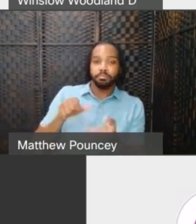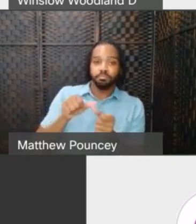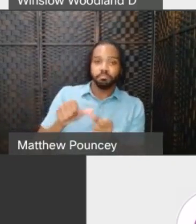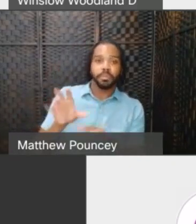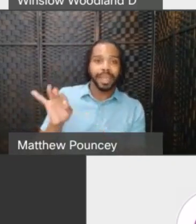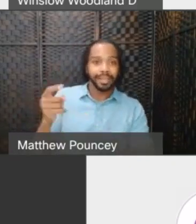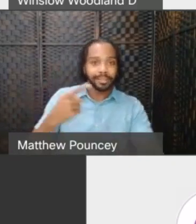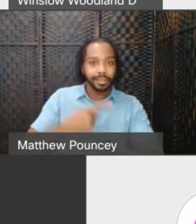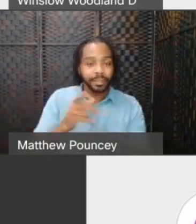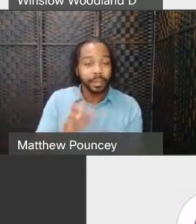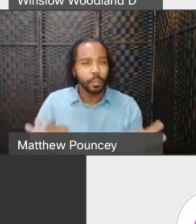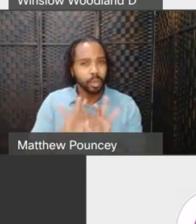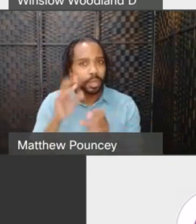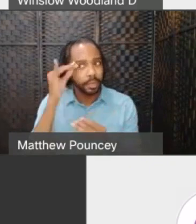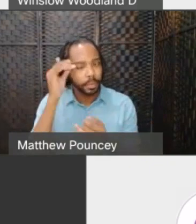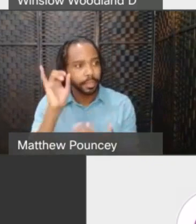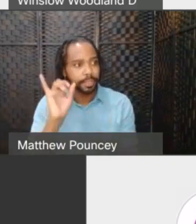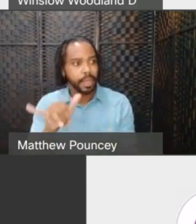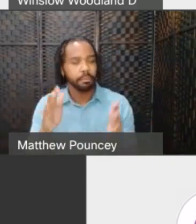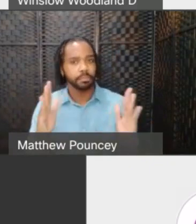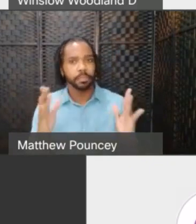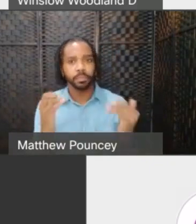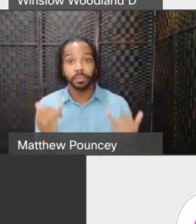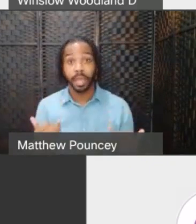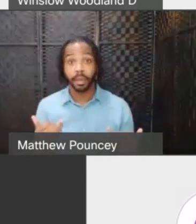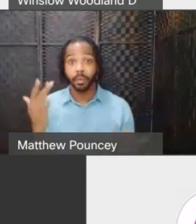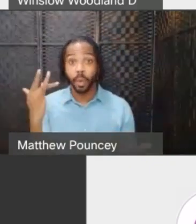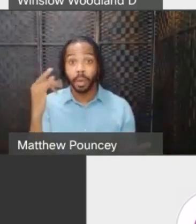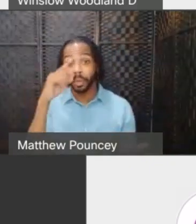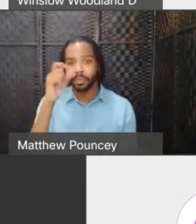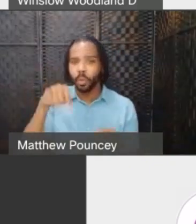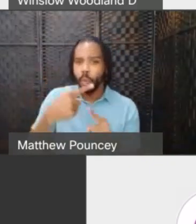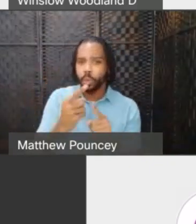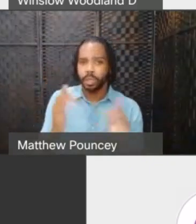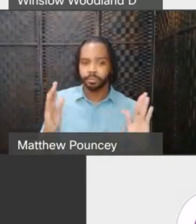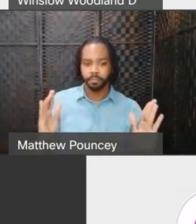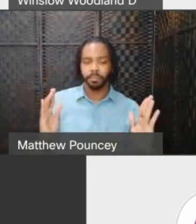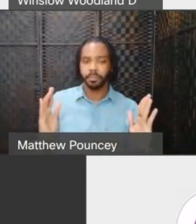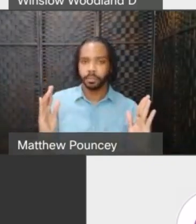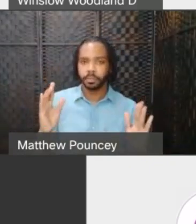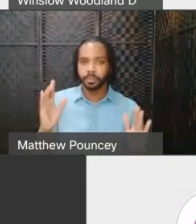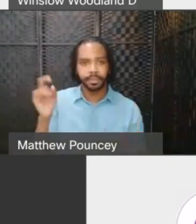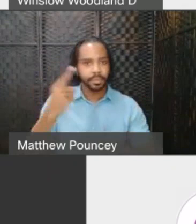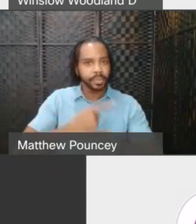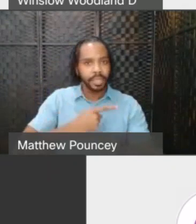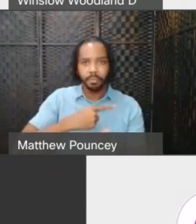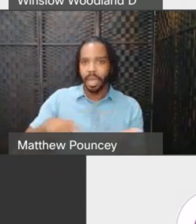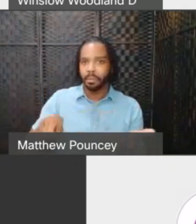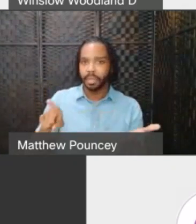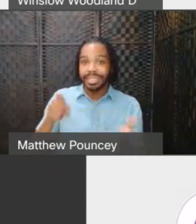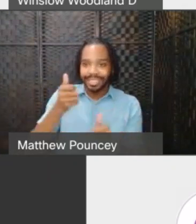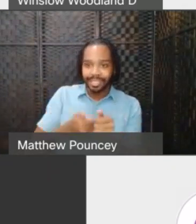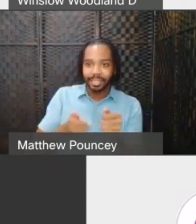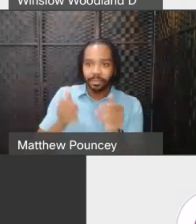It's important to think about that now because only 90 days can be paid, and that's 90 days per